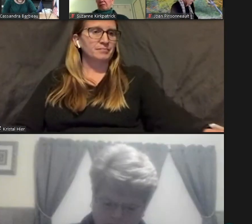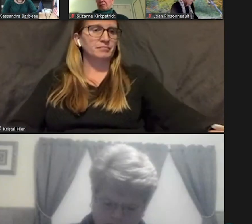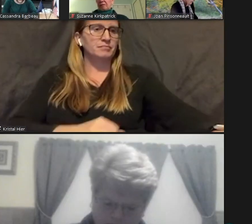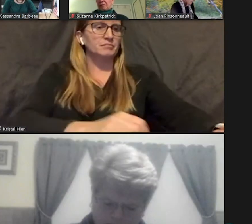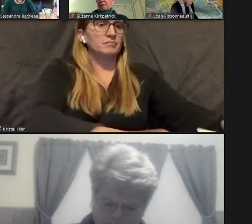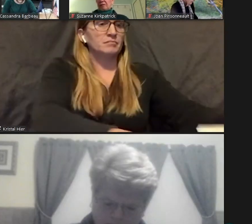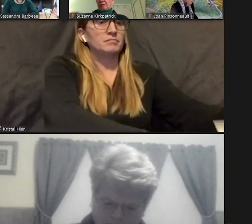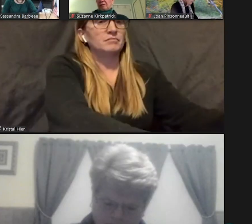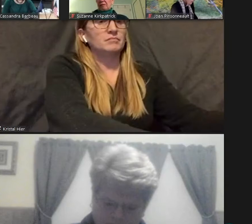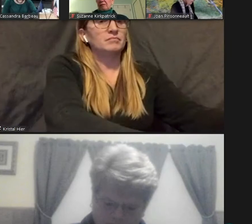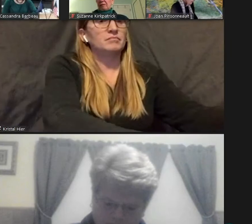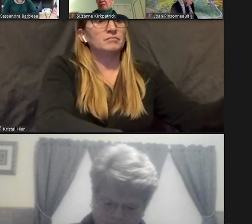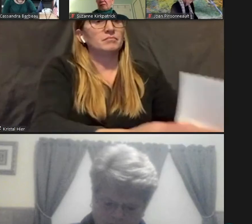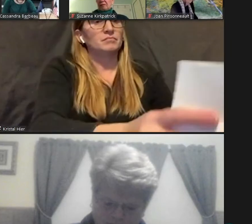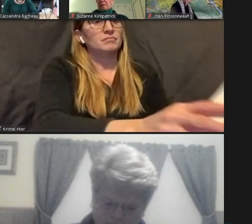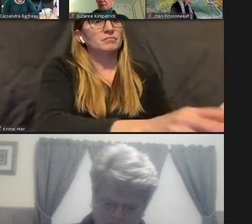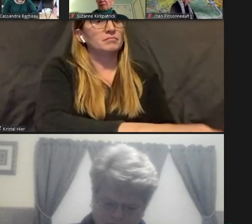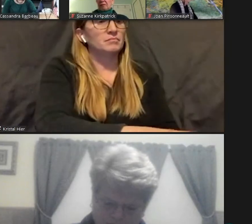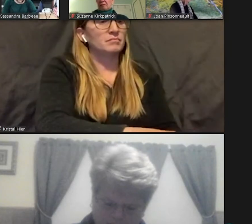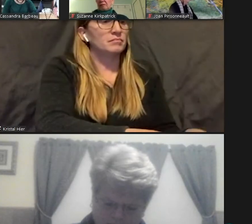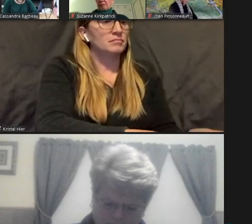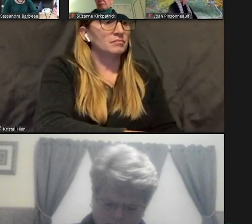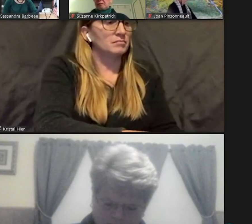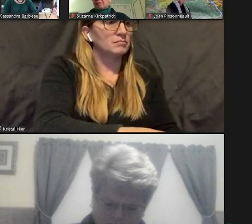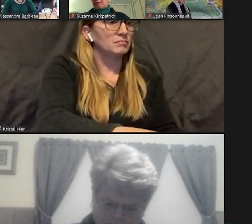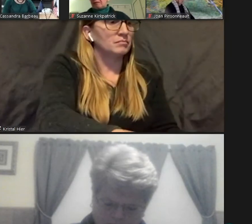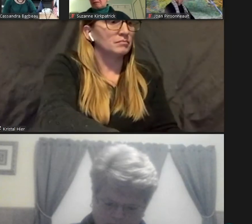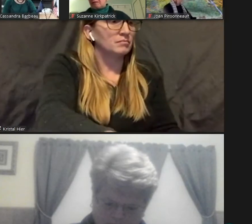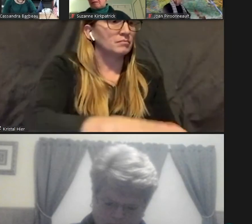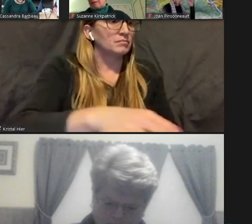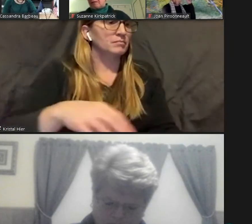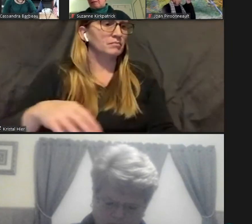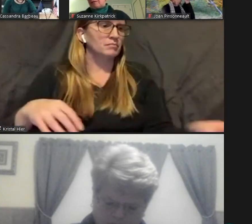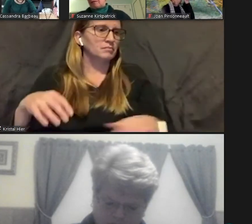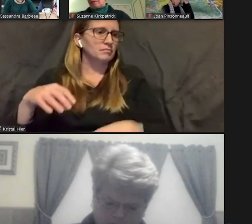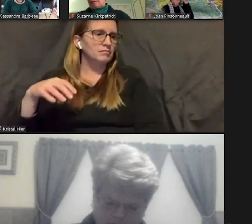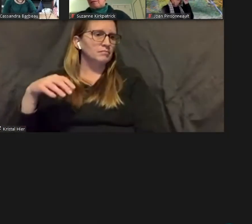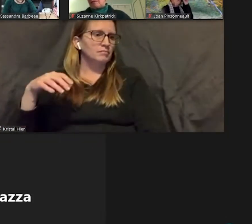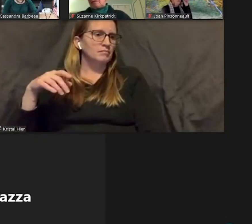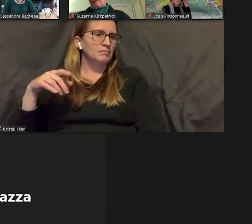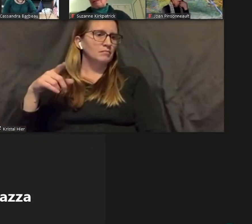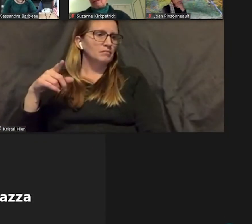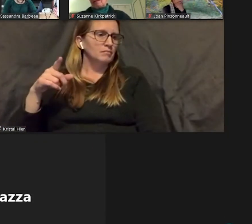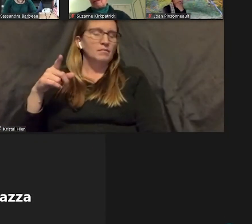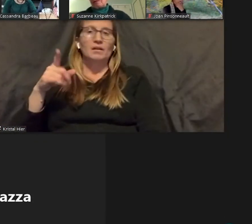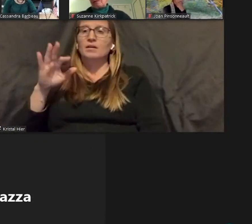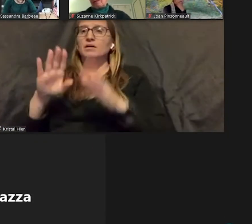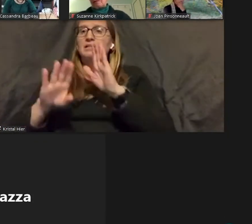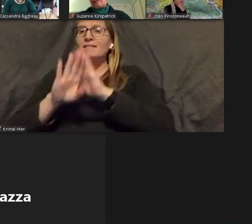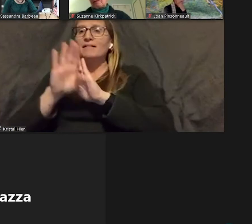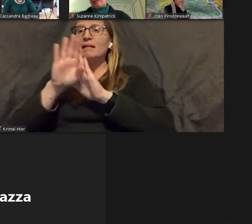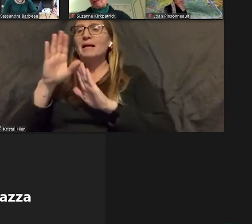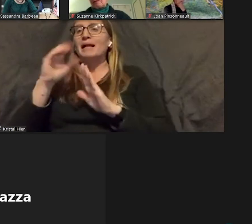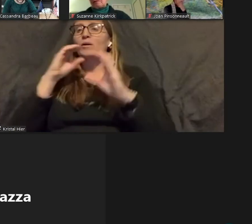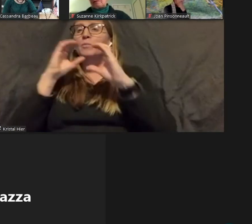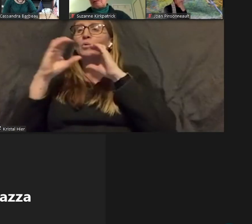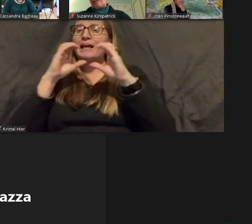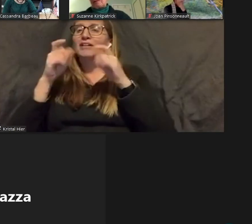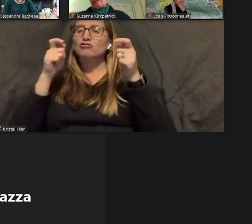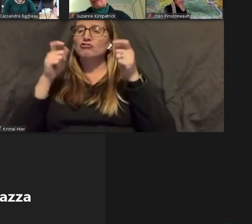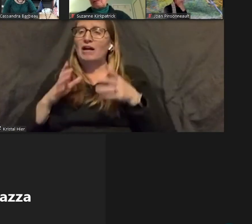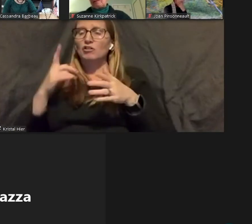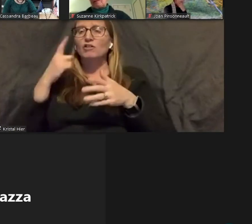Good evening. Again, my name is Chris Adams. I'm the Development and Communications Director with the Southwestern Vermont Council on Aging. I